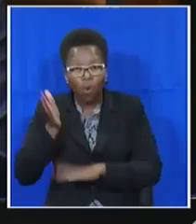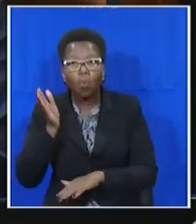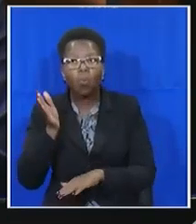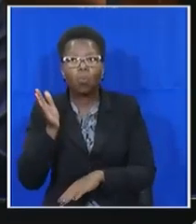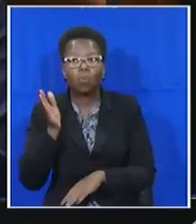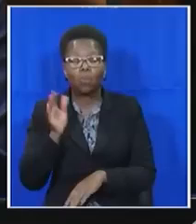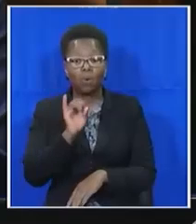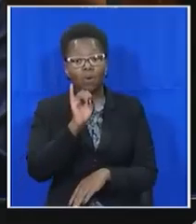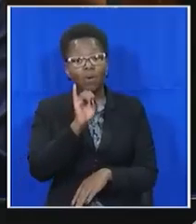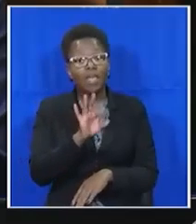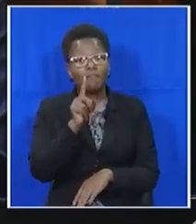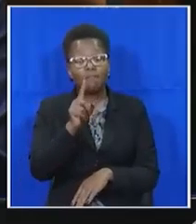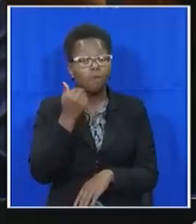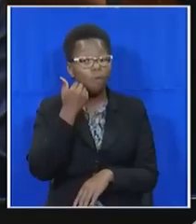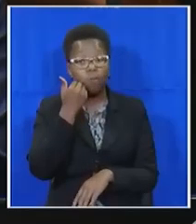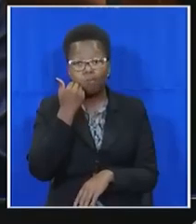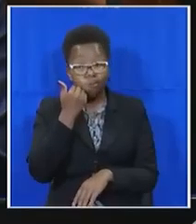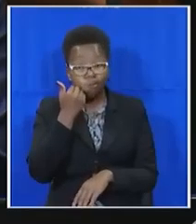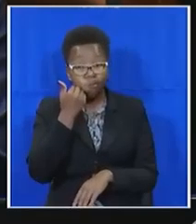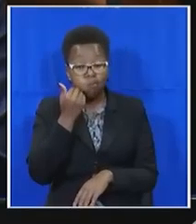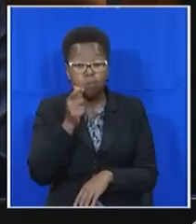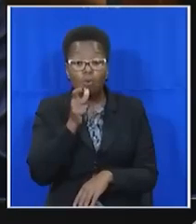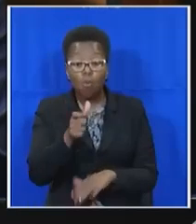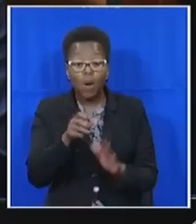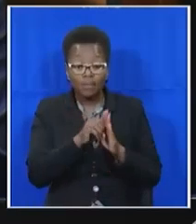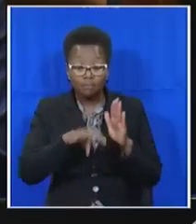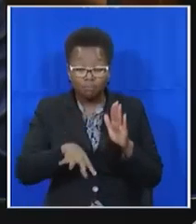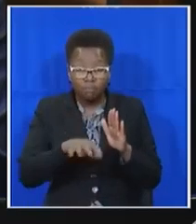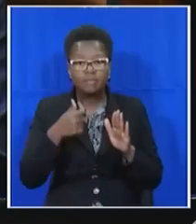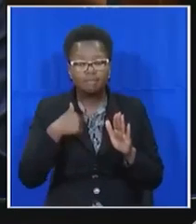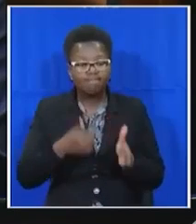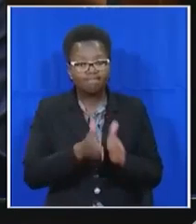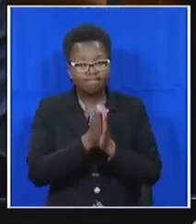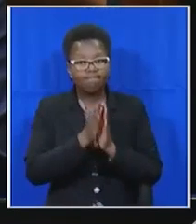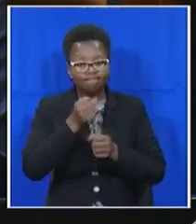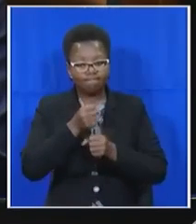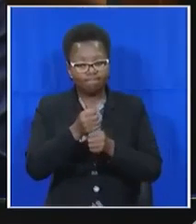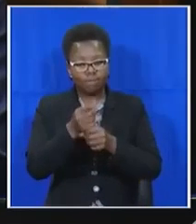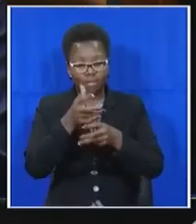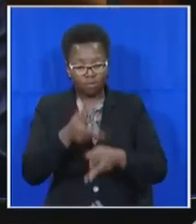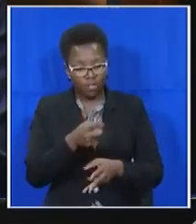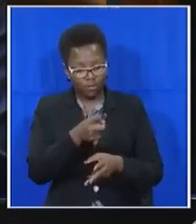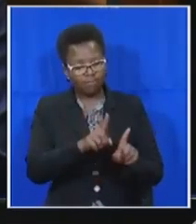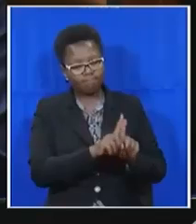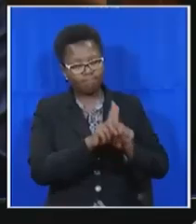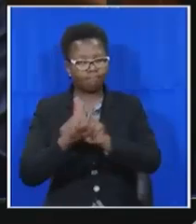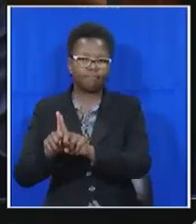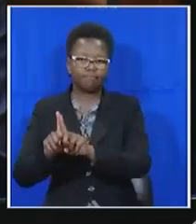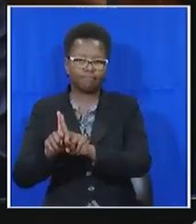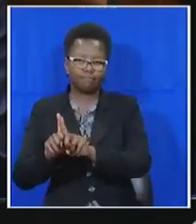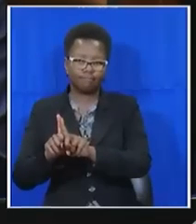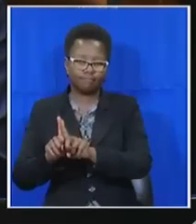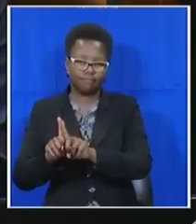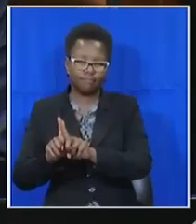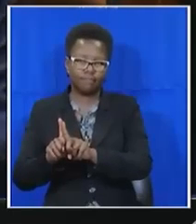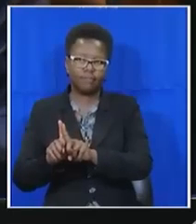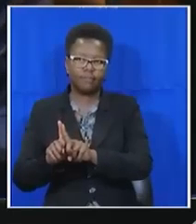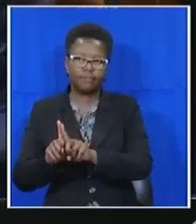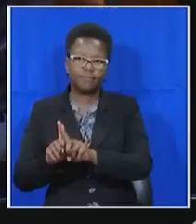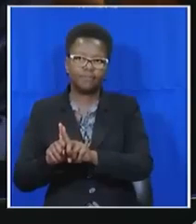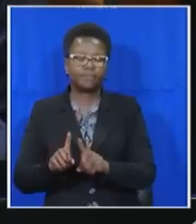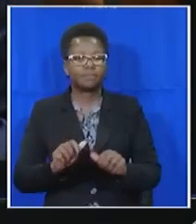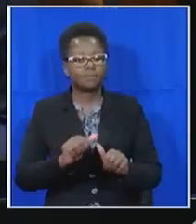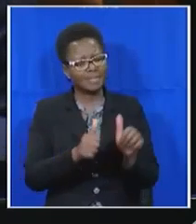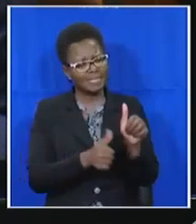If you don't want to withdraw that, honorable member, I'll ask the Sergeant at Arms to escort you out of the House. Deputy